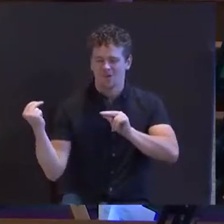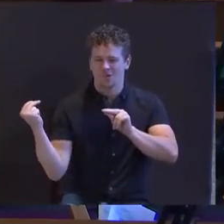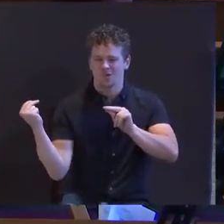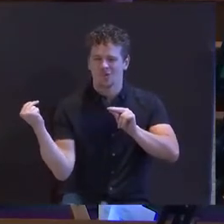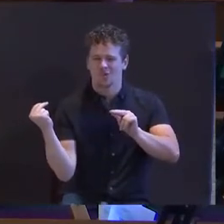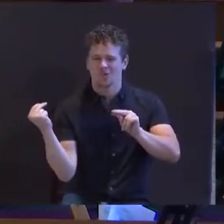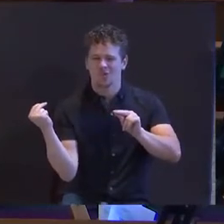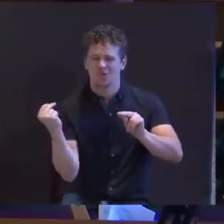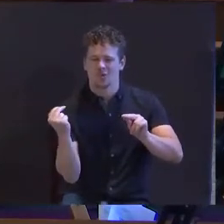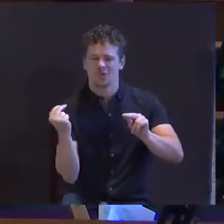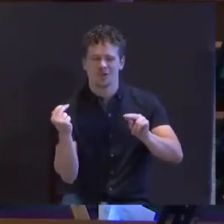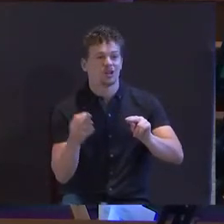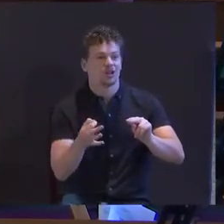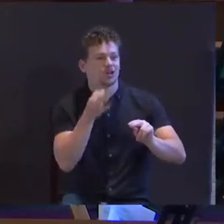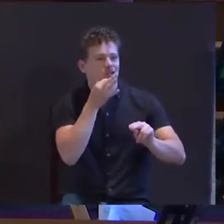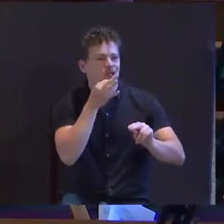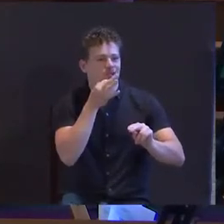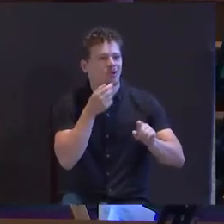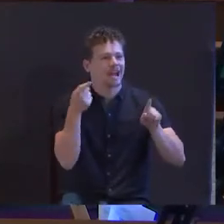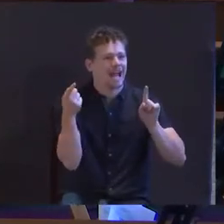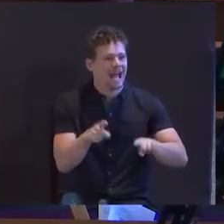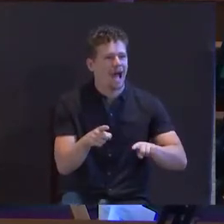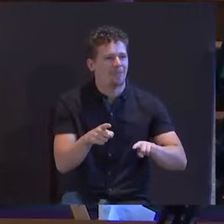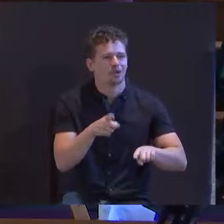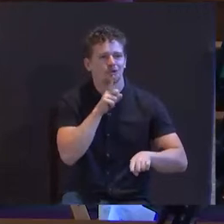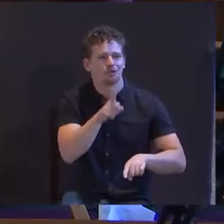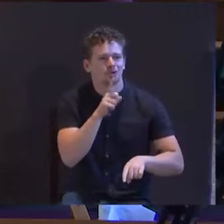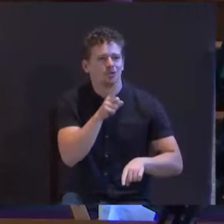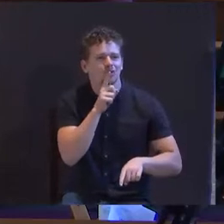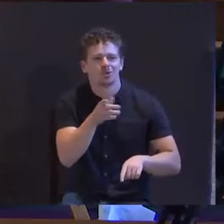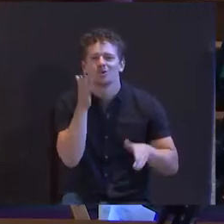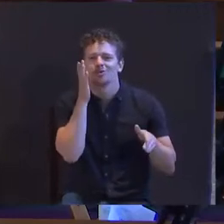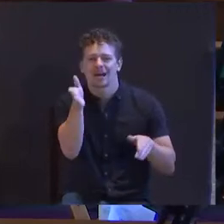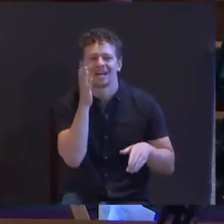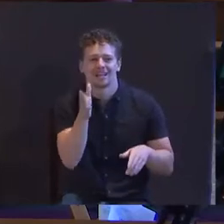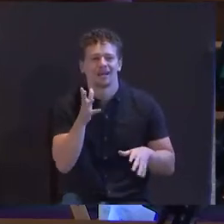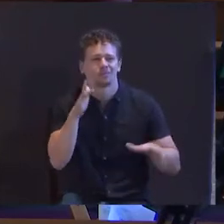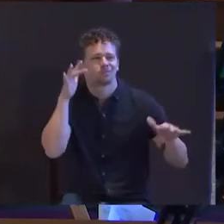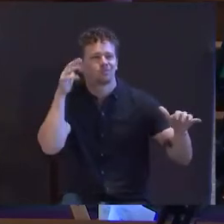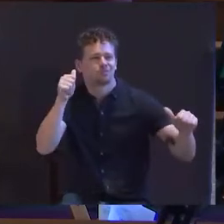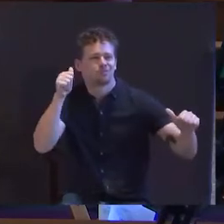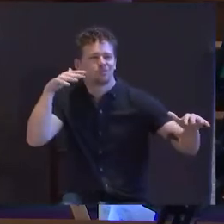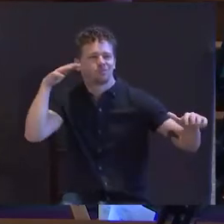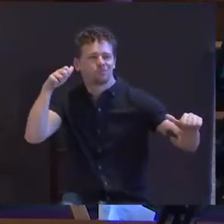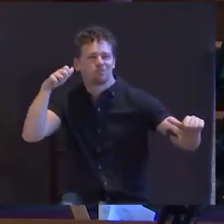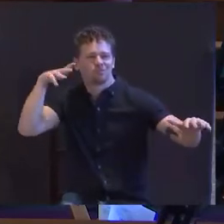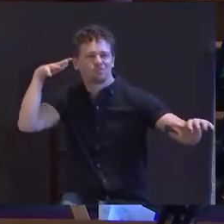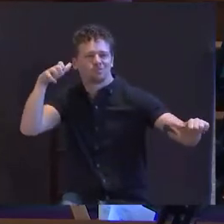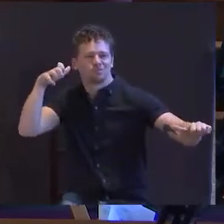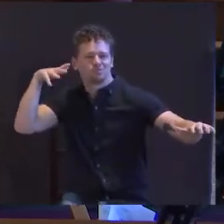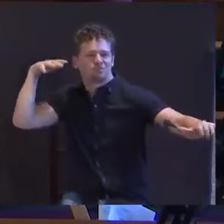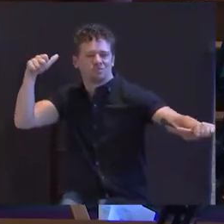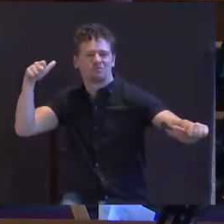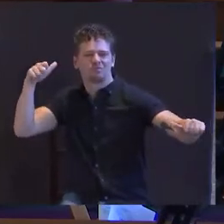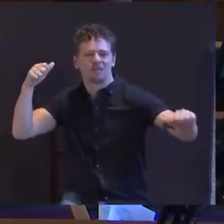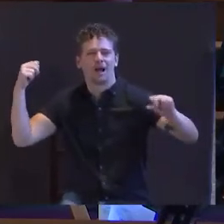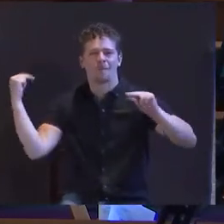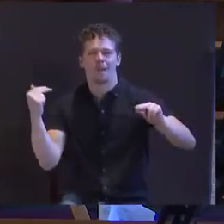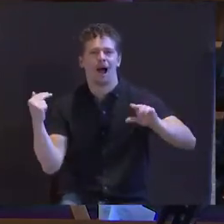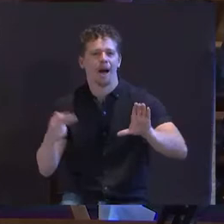soon it will all be true. This peace train sounding louder, ride on the peace train.